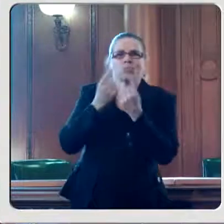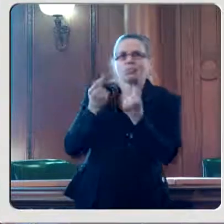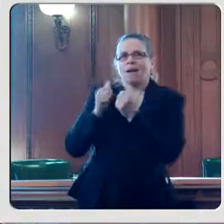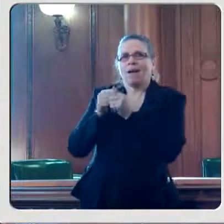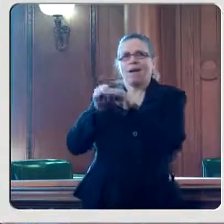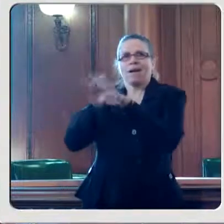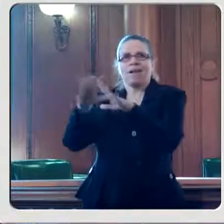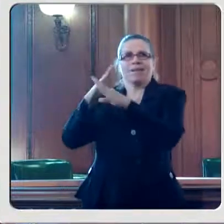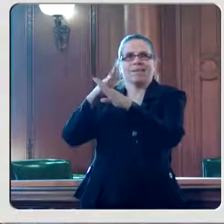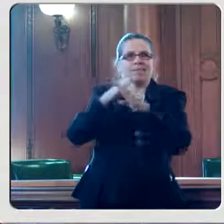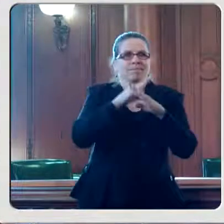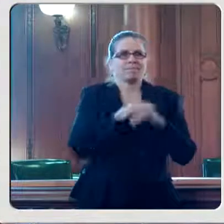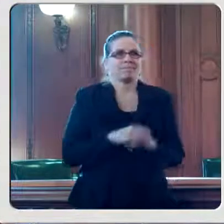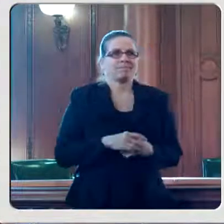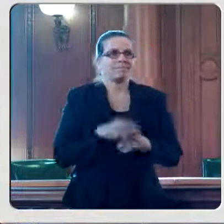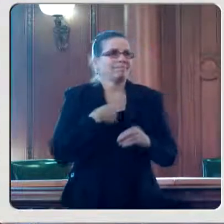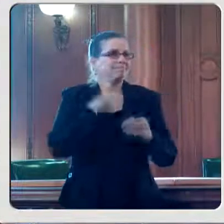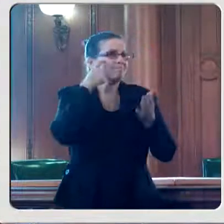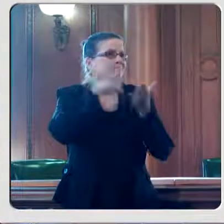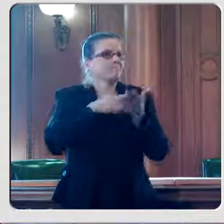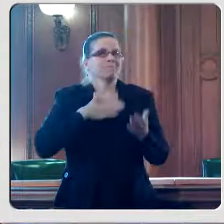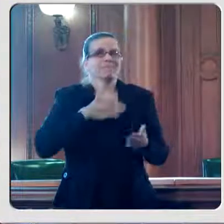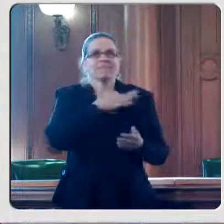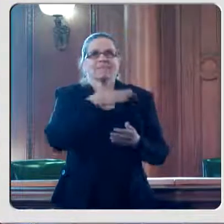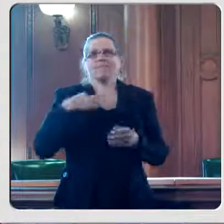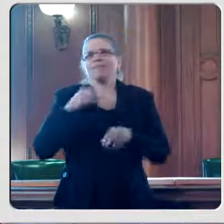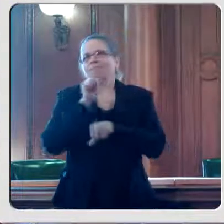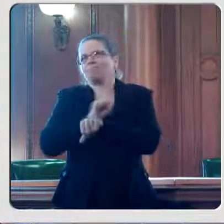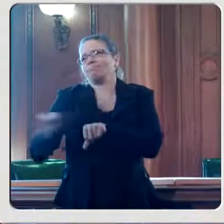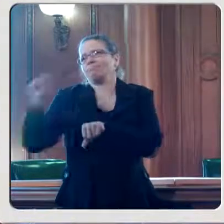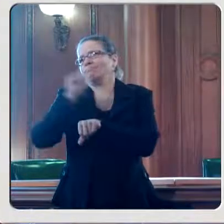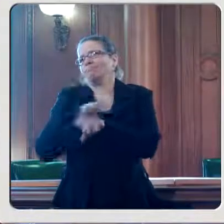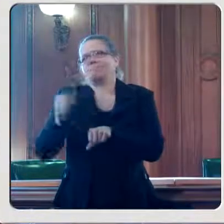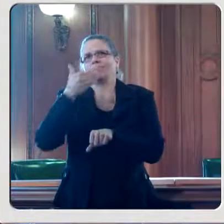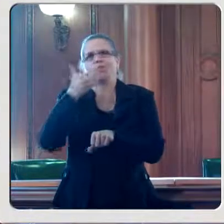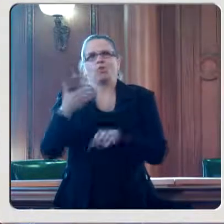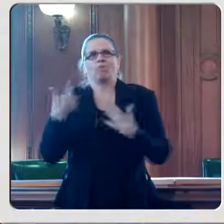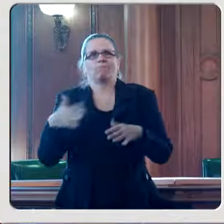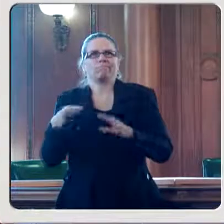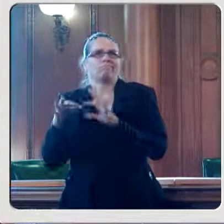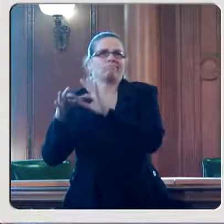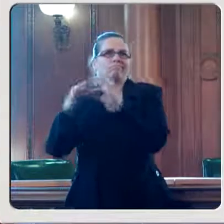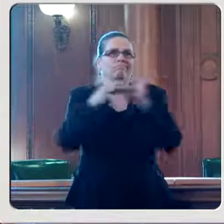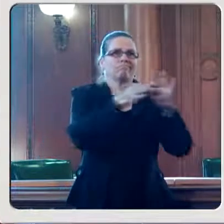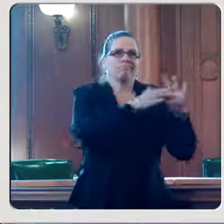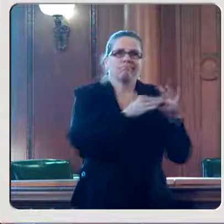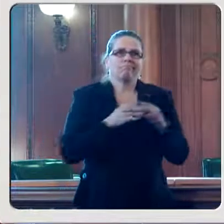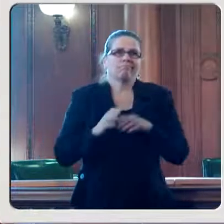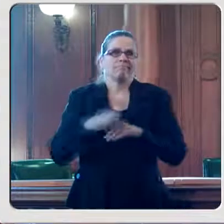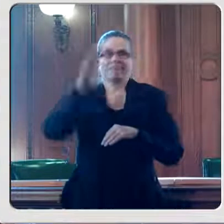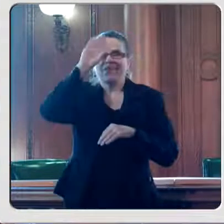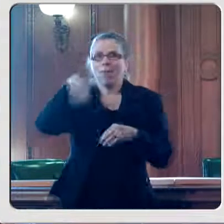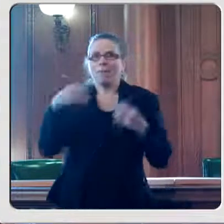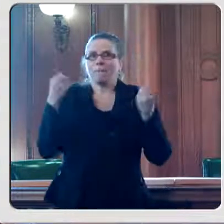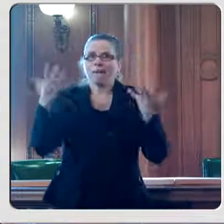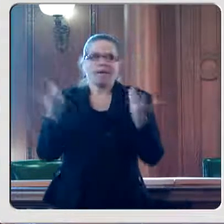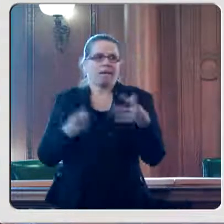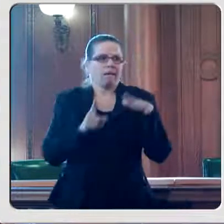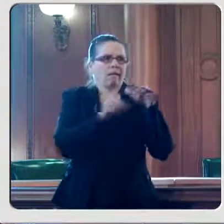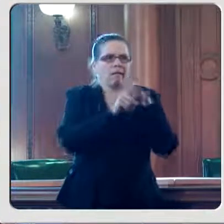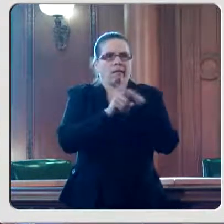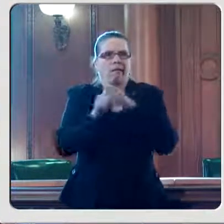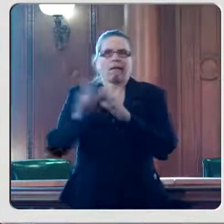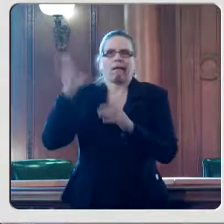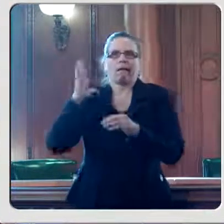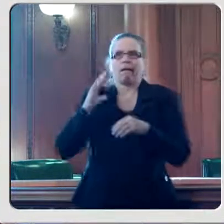down to rank and file. I can't say it enough. Tested and true to a number of natural and man-made disasters. Next